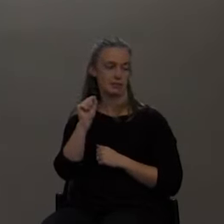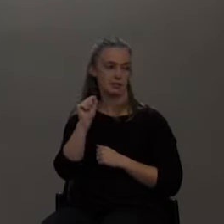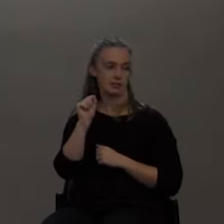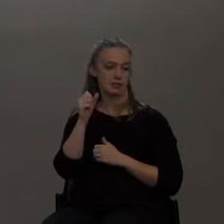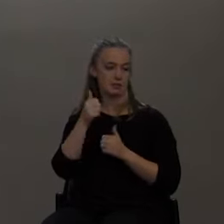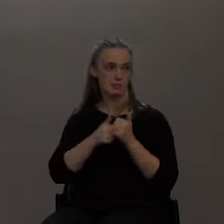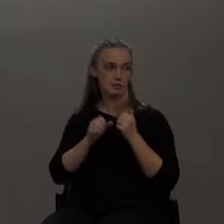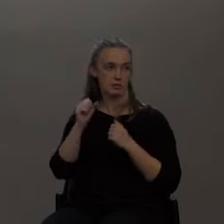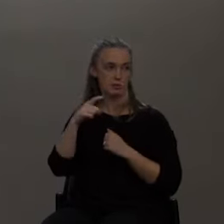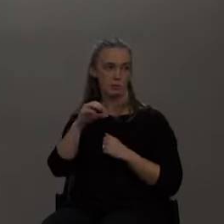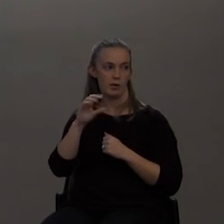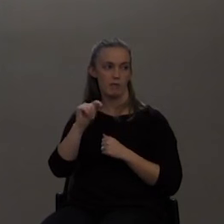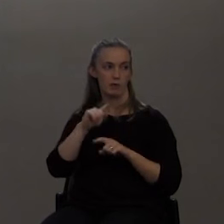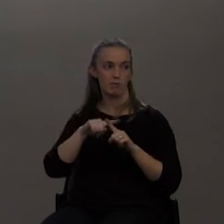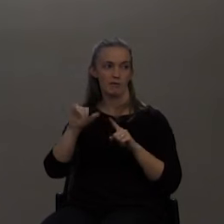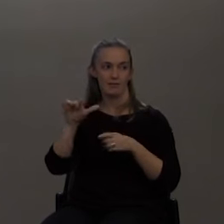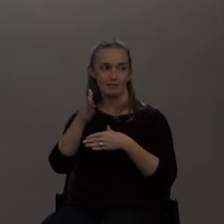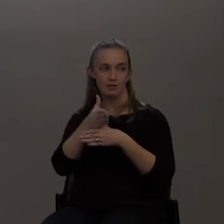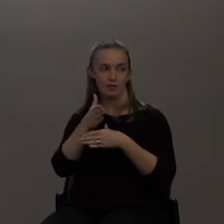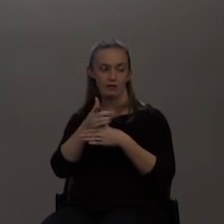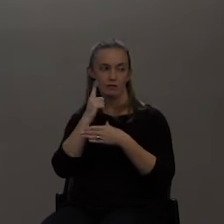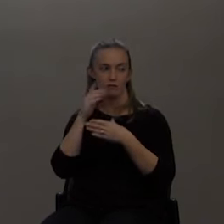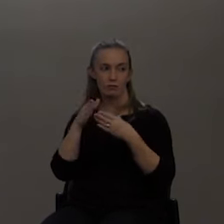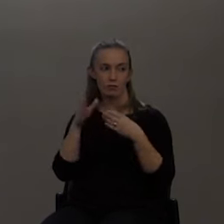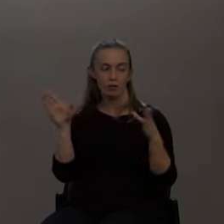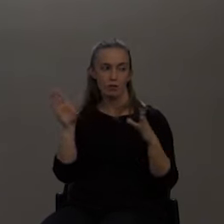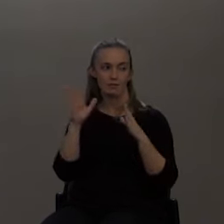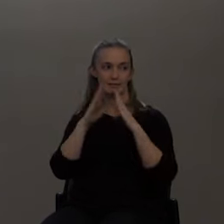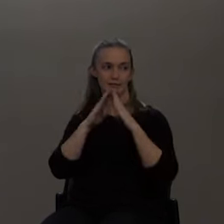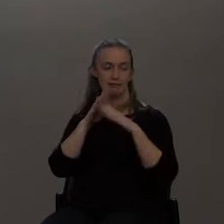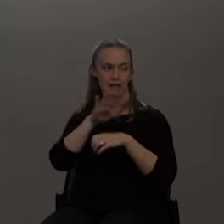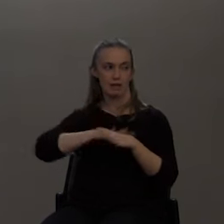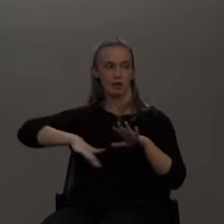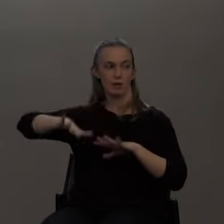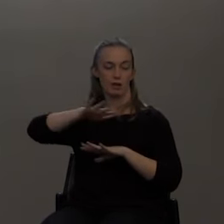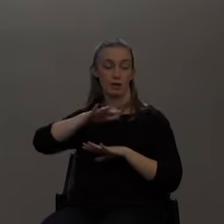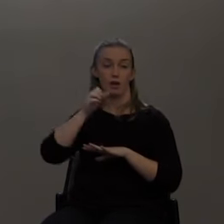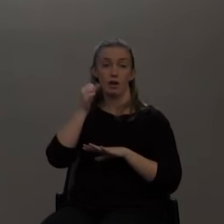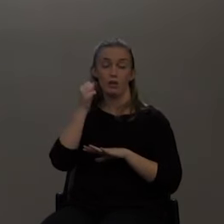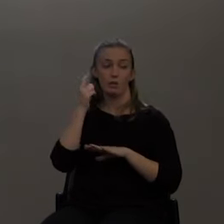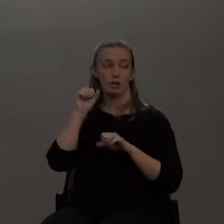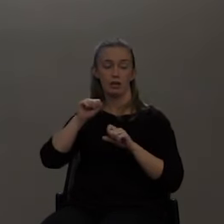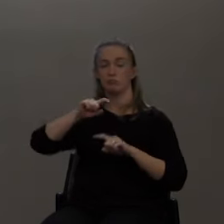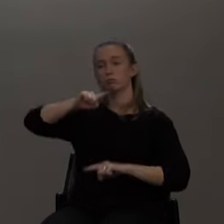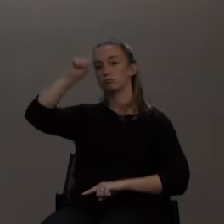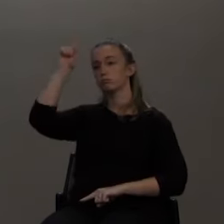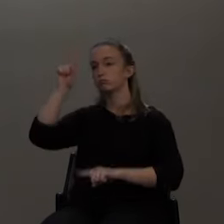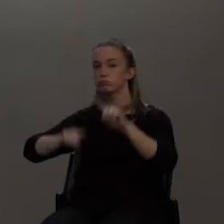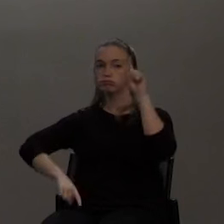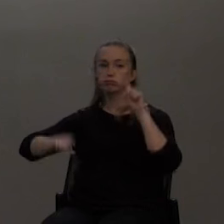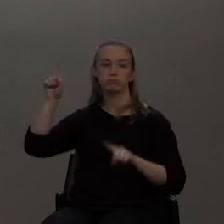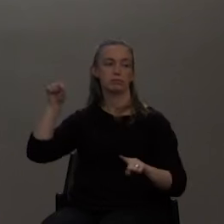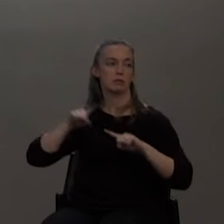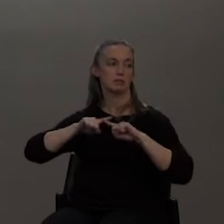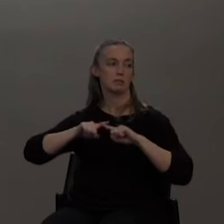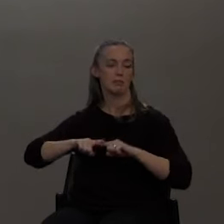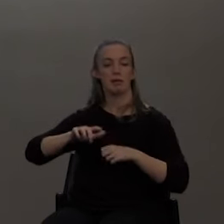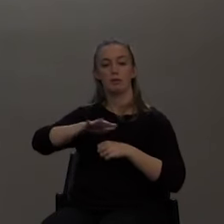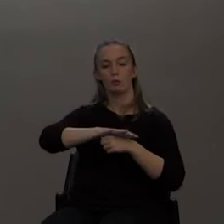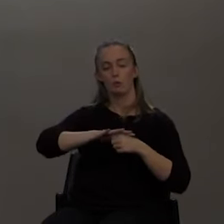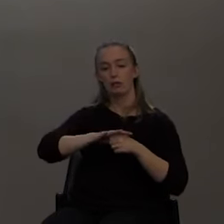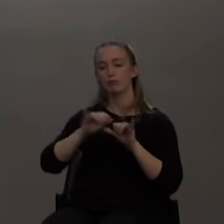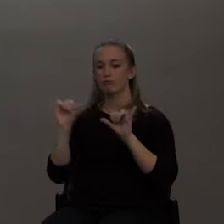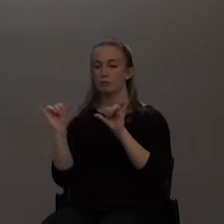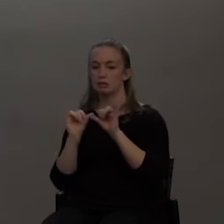the average for the overall metro area. Okay. To your question, it can range greatly depending upon location,